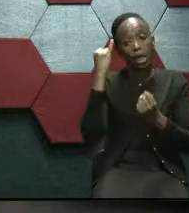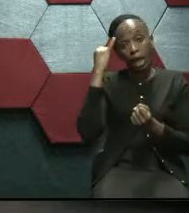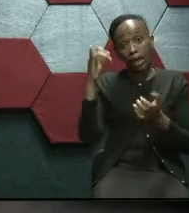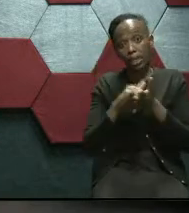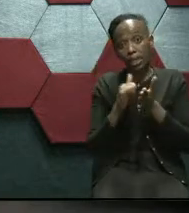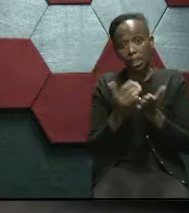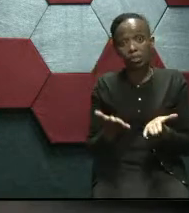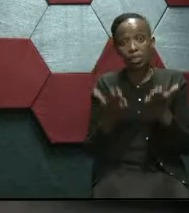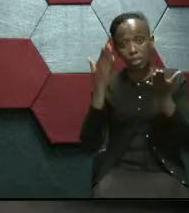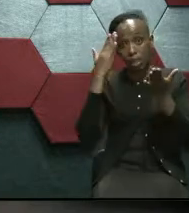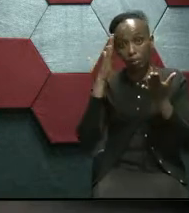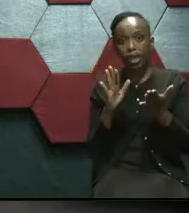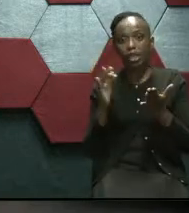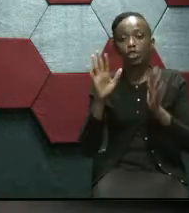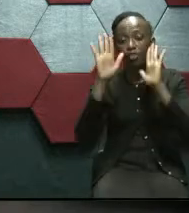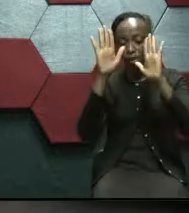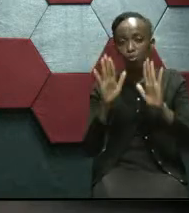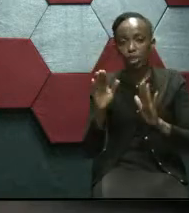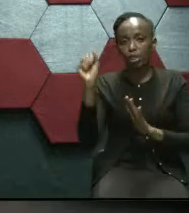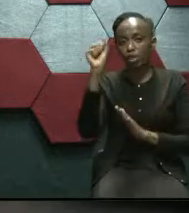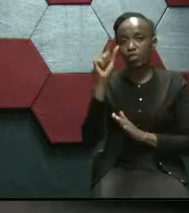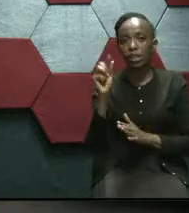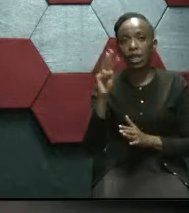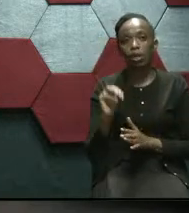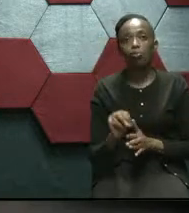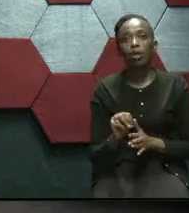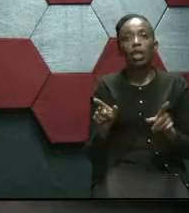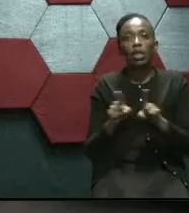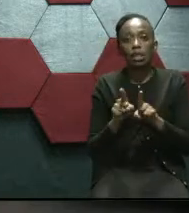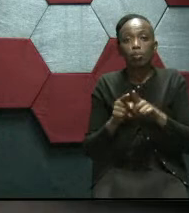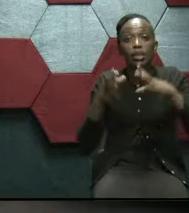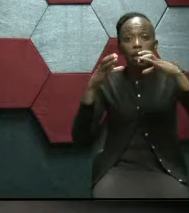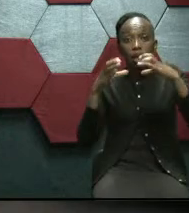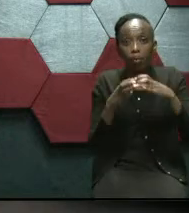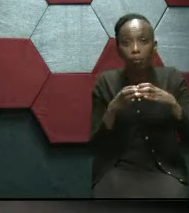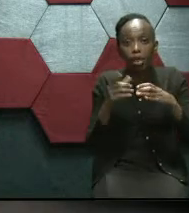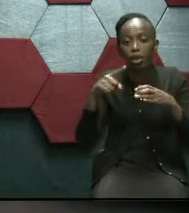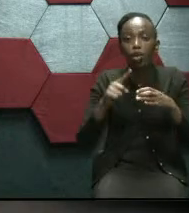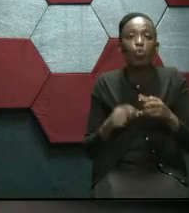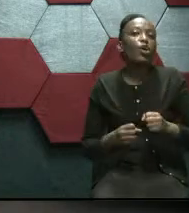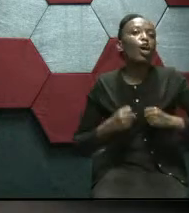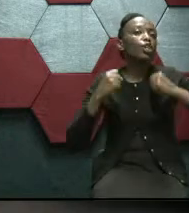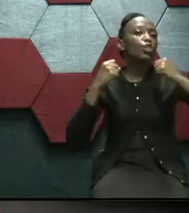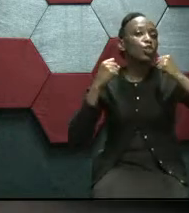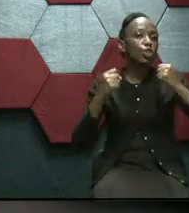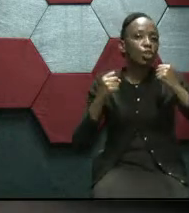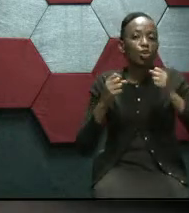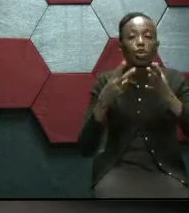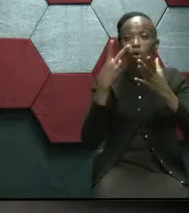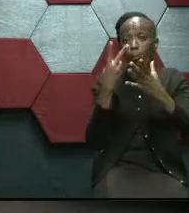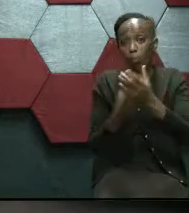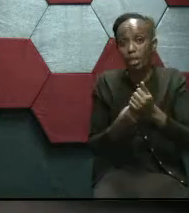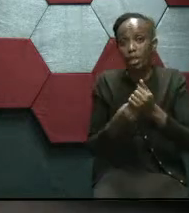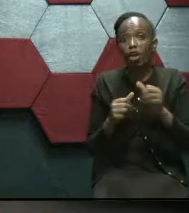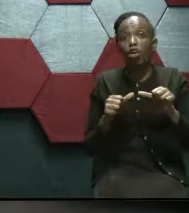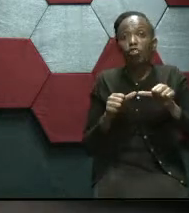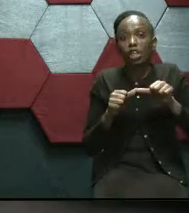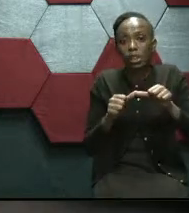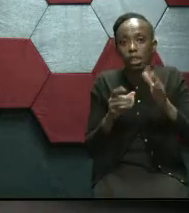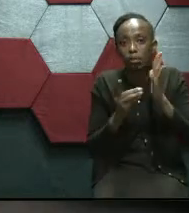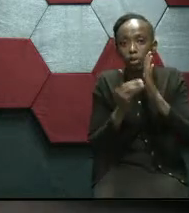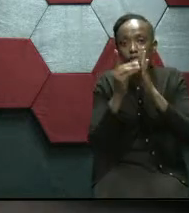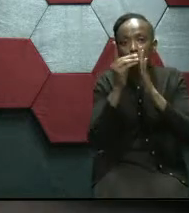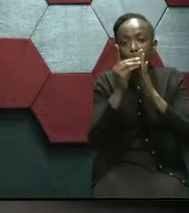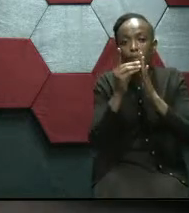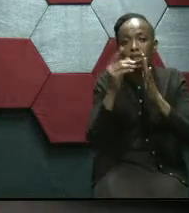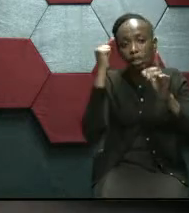raise awareness of the importance of STEM. As a company, we are a strong proponent of sustainable development